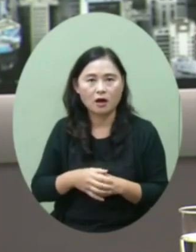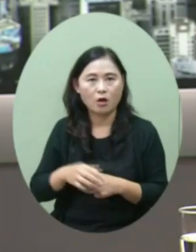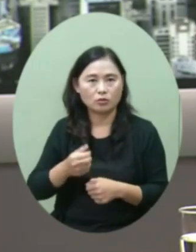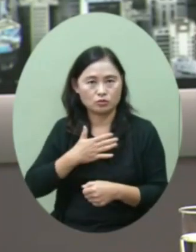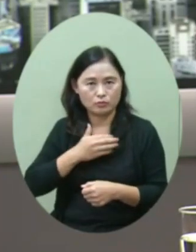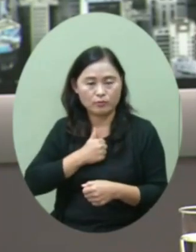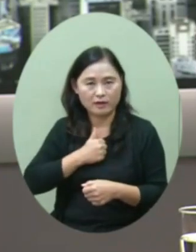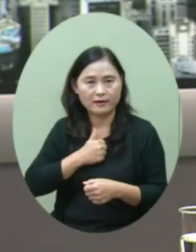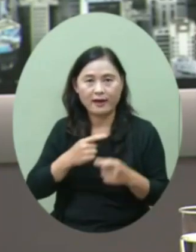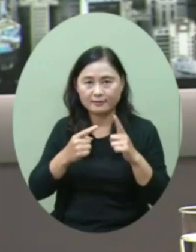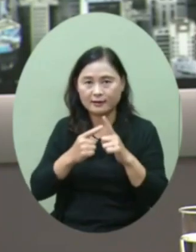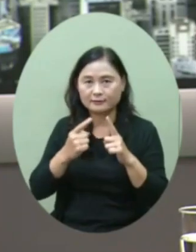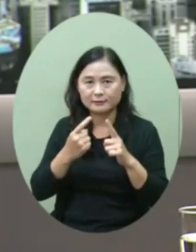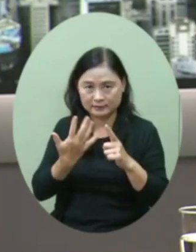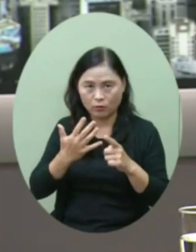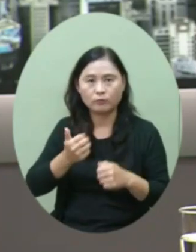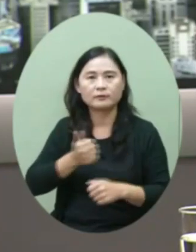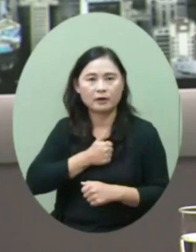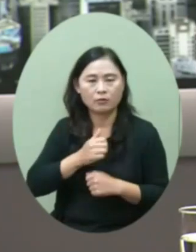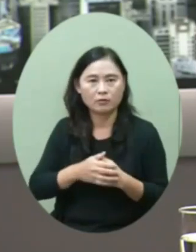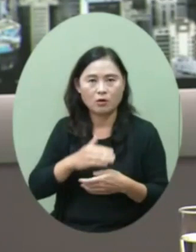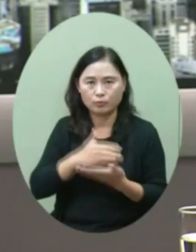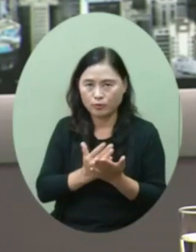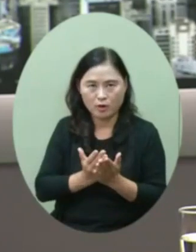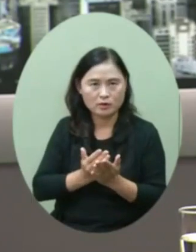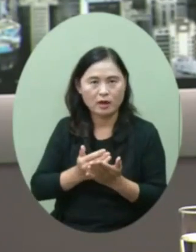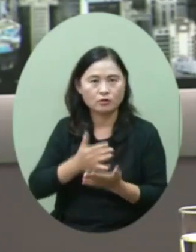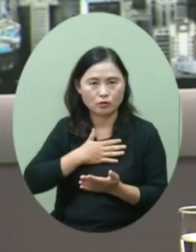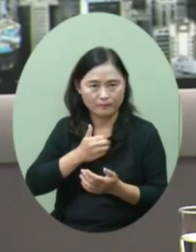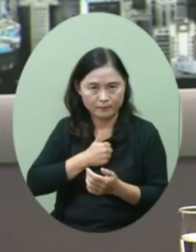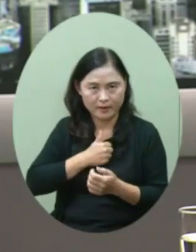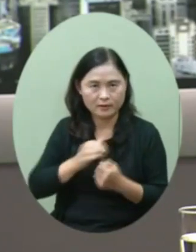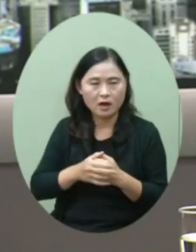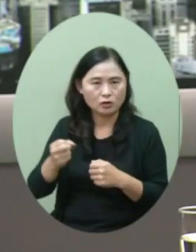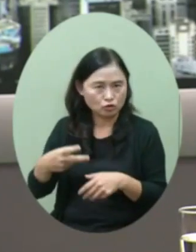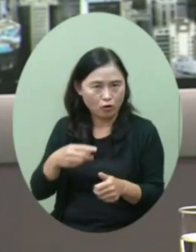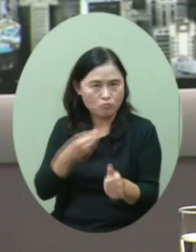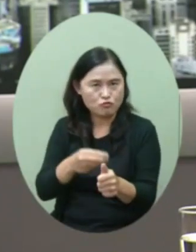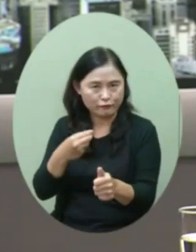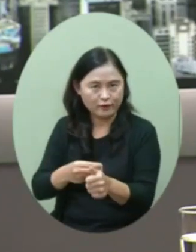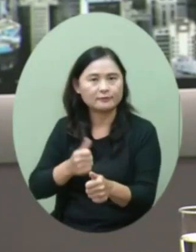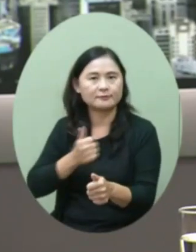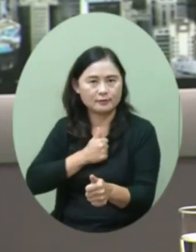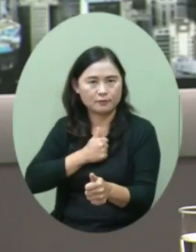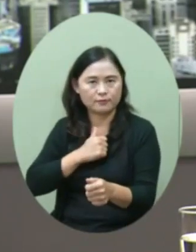to discharge its functions. So we will provide for sufficient manpower,